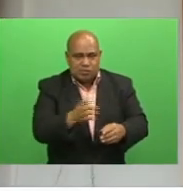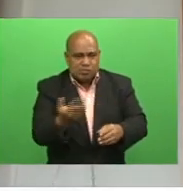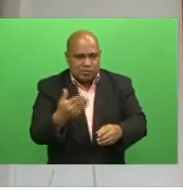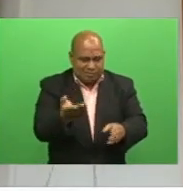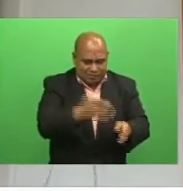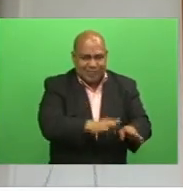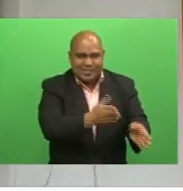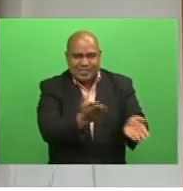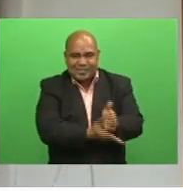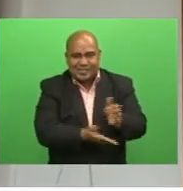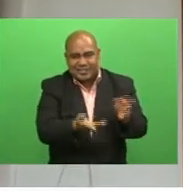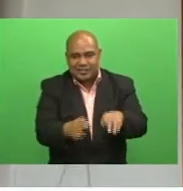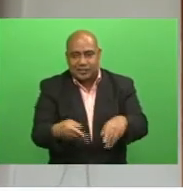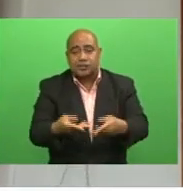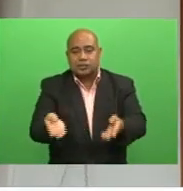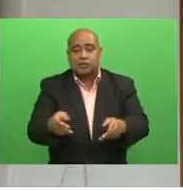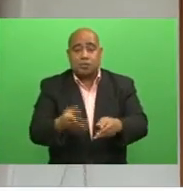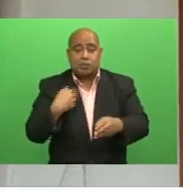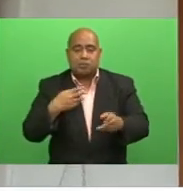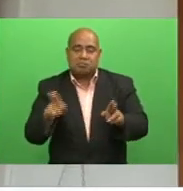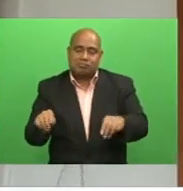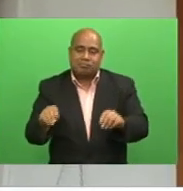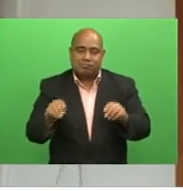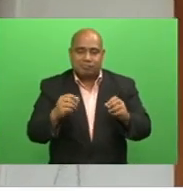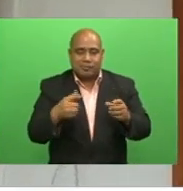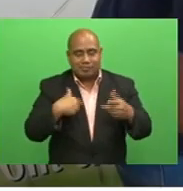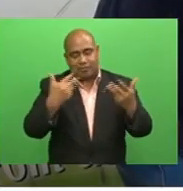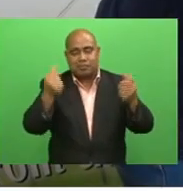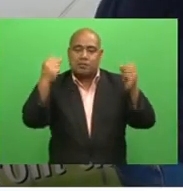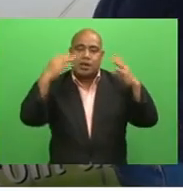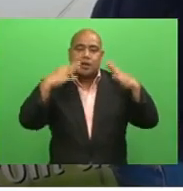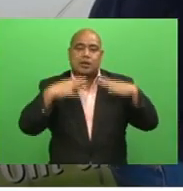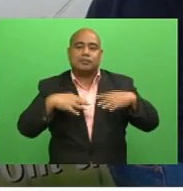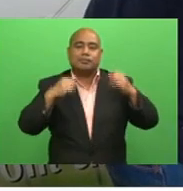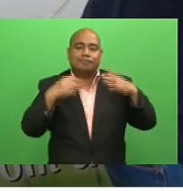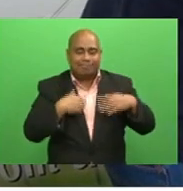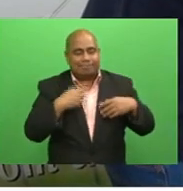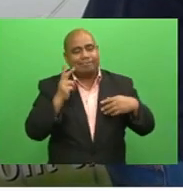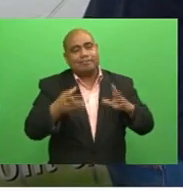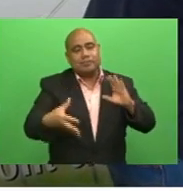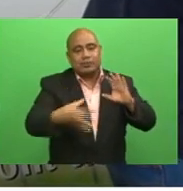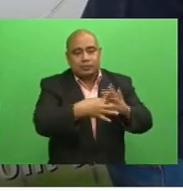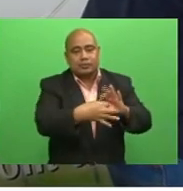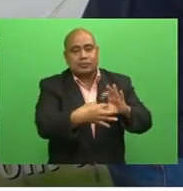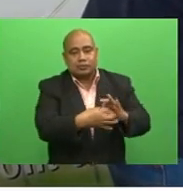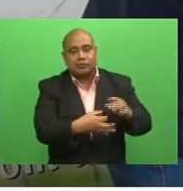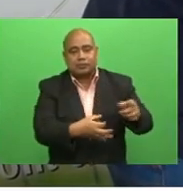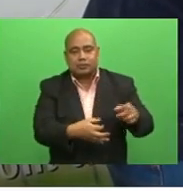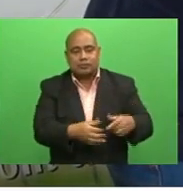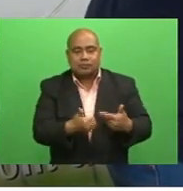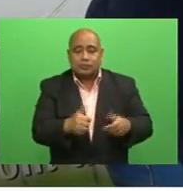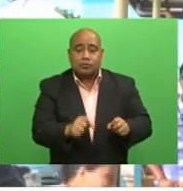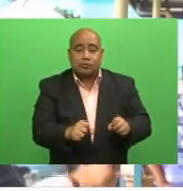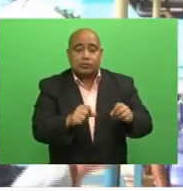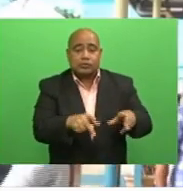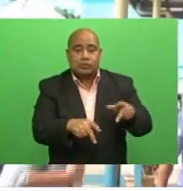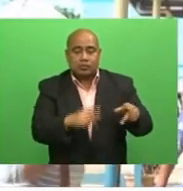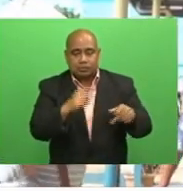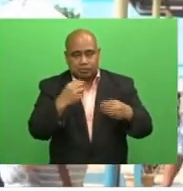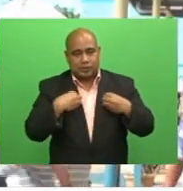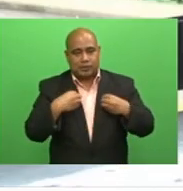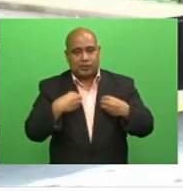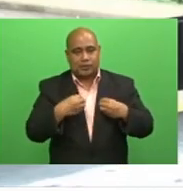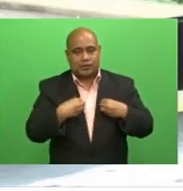blessed to cross paths again and be given this opportunity to run this